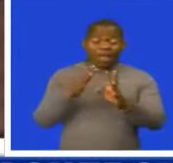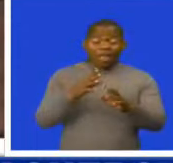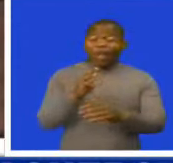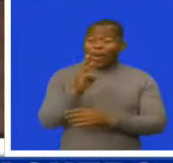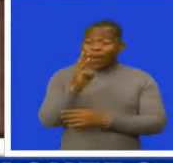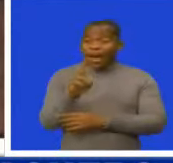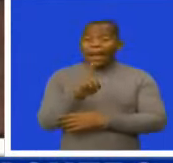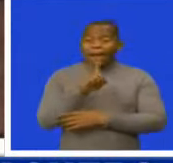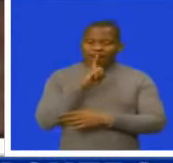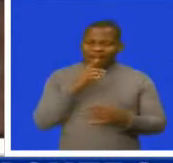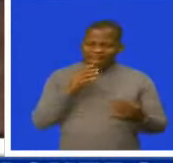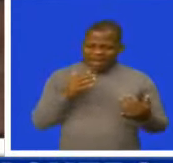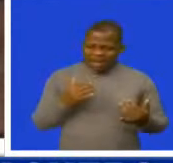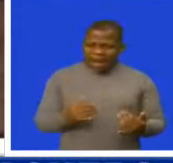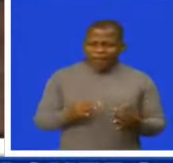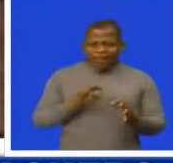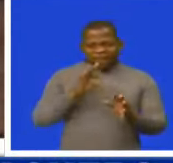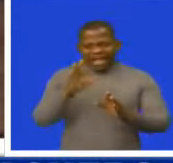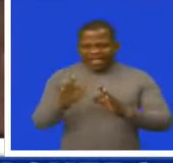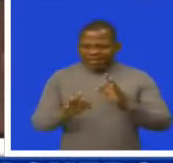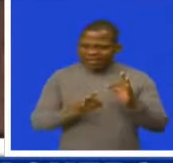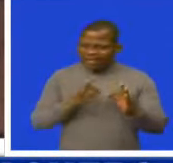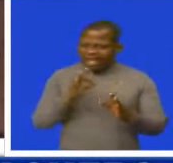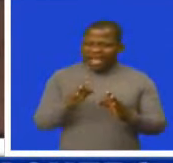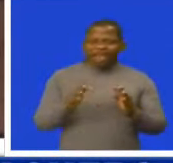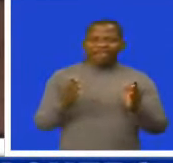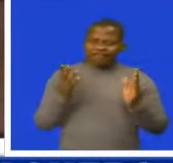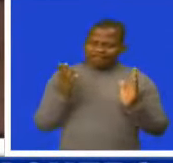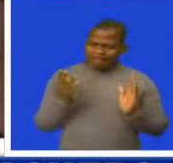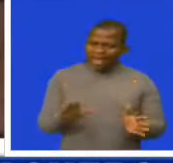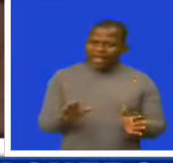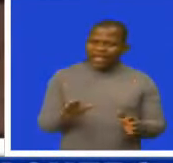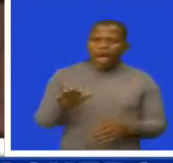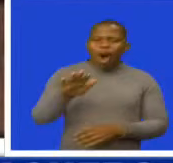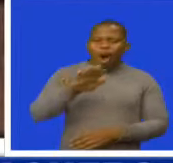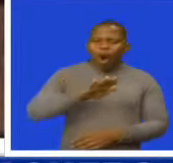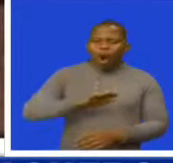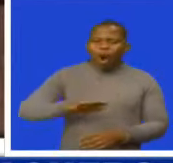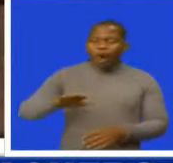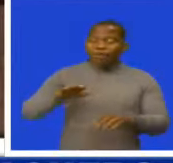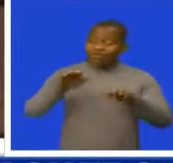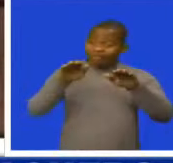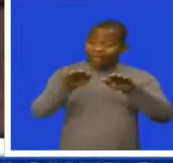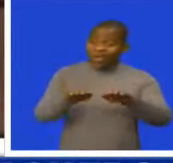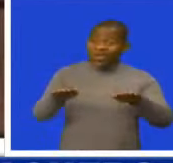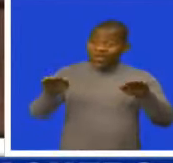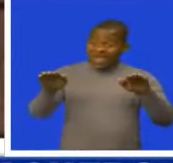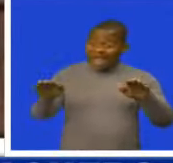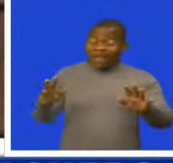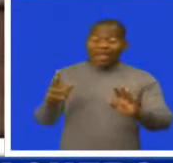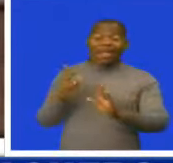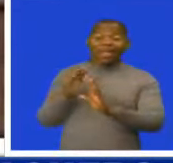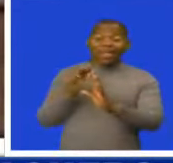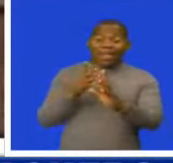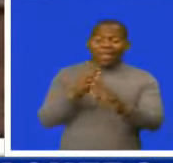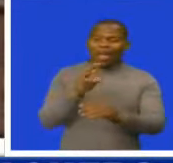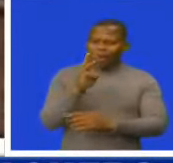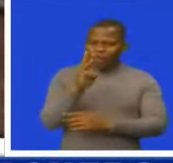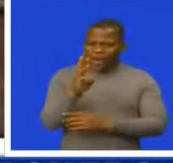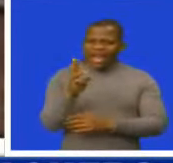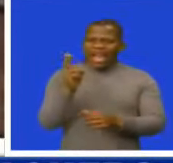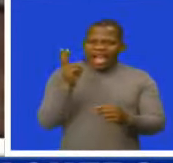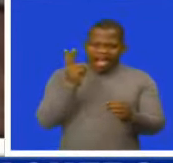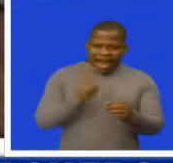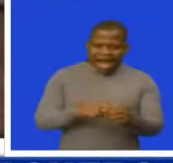nyalo sesichazelekile lokusivele bayabuya bonke nokuthi lama spacings asalomane amqoka lokuthi kuba nales